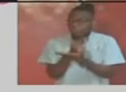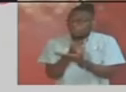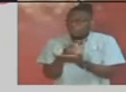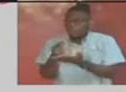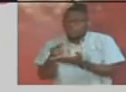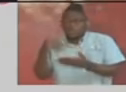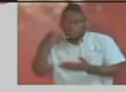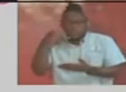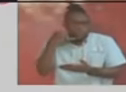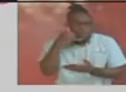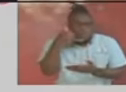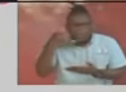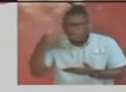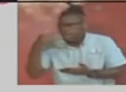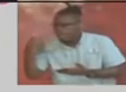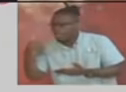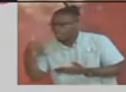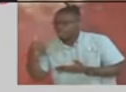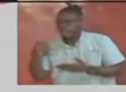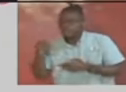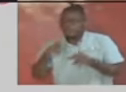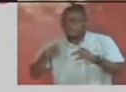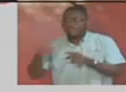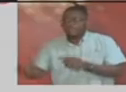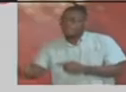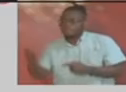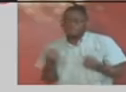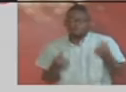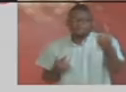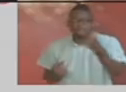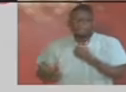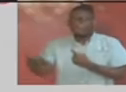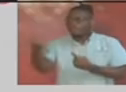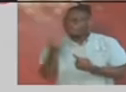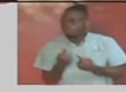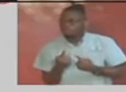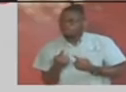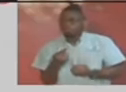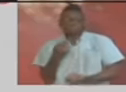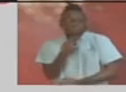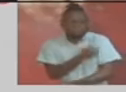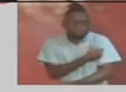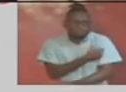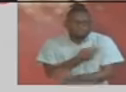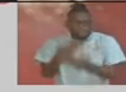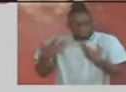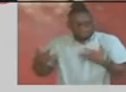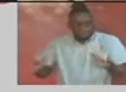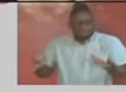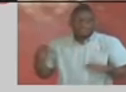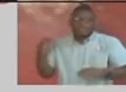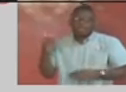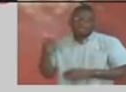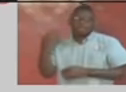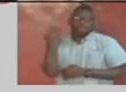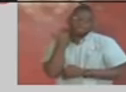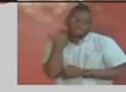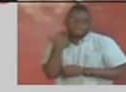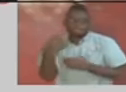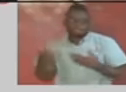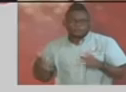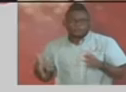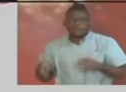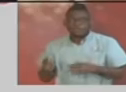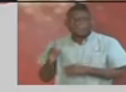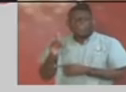from 89.2% to 90.4%, which accounts for about 192 people across the system.